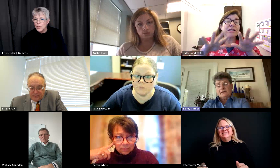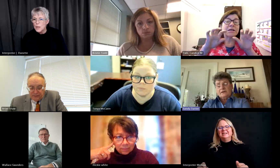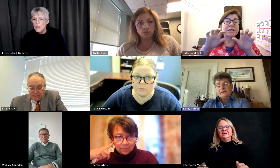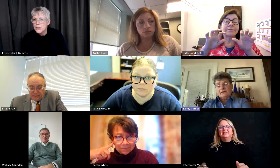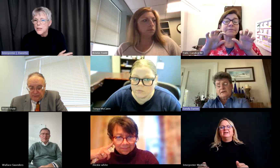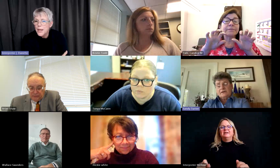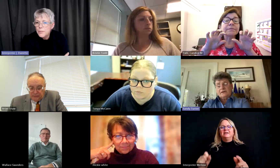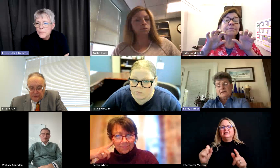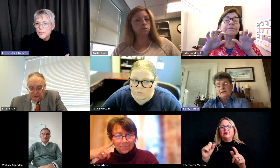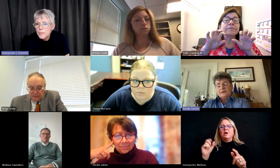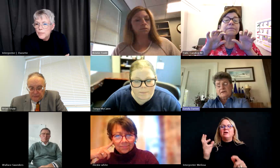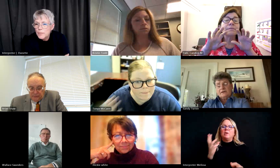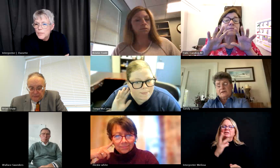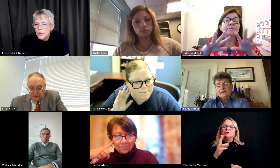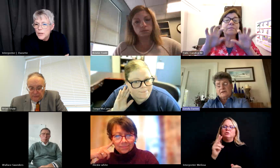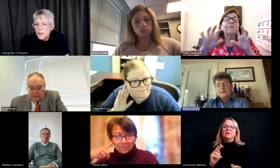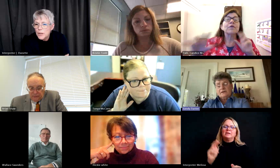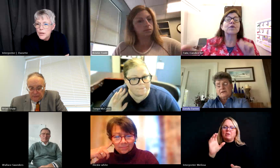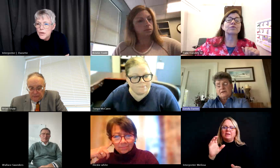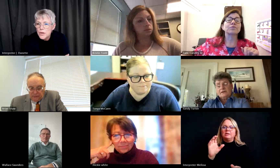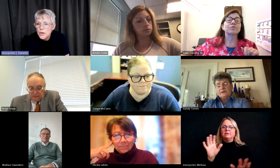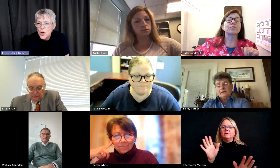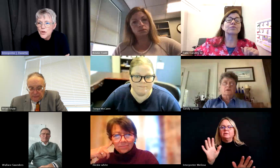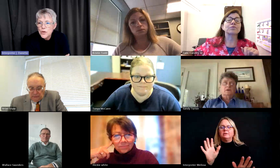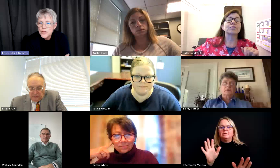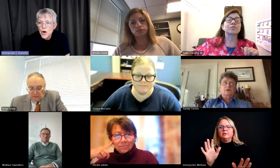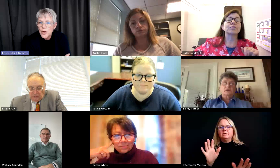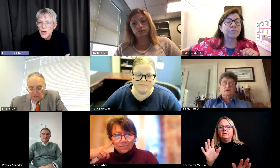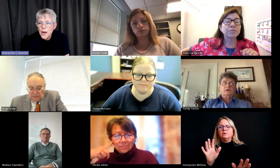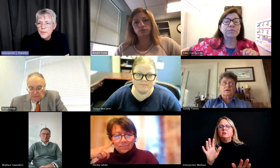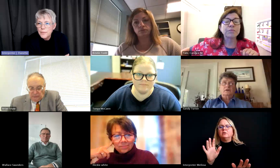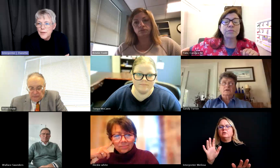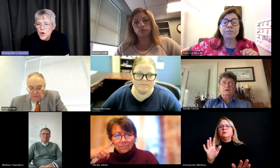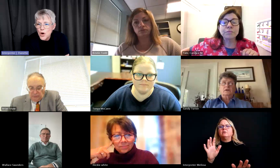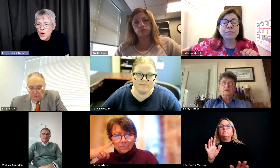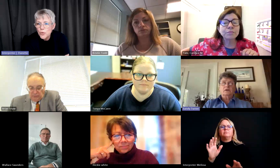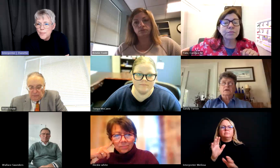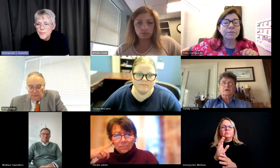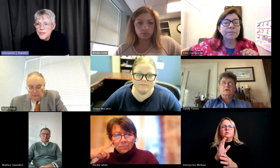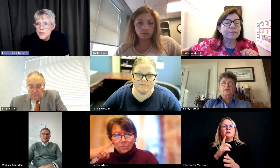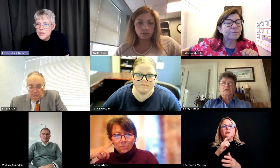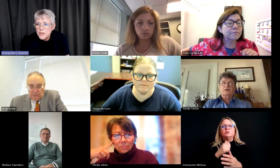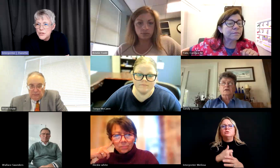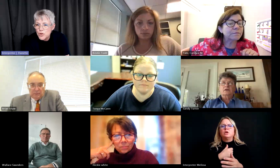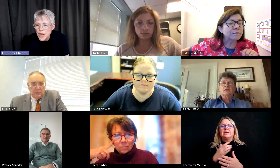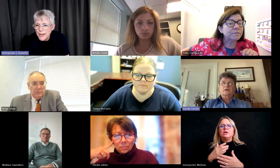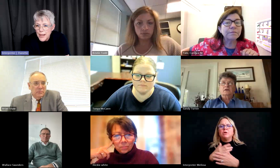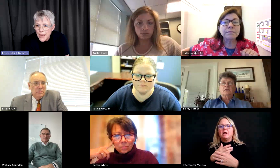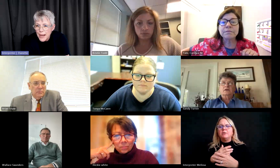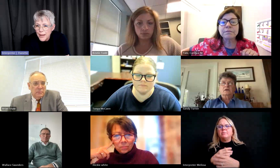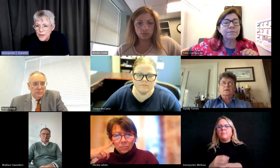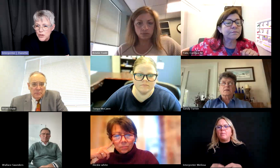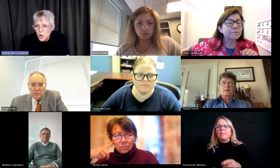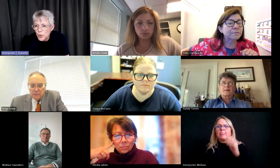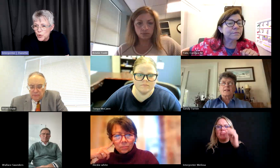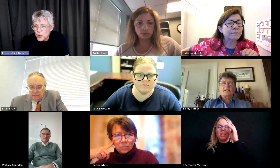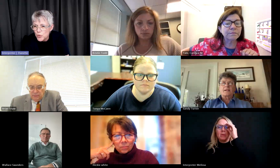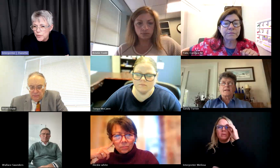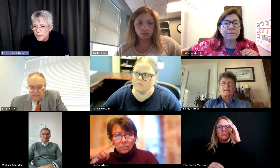are in Western North Carolina. Yeah. I'm sorry. So sorry to interrupt. This is Dr. Tate, and